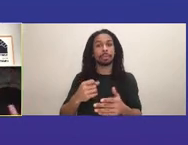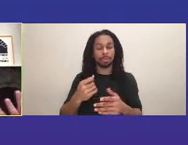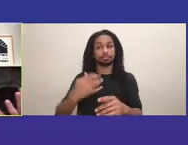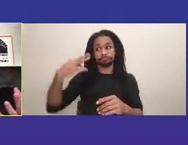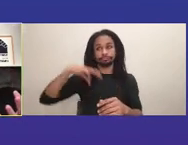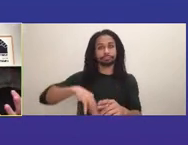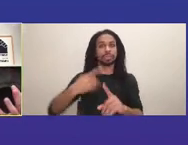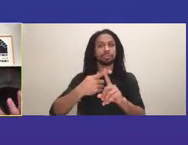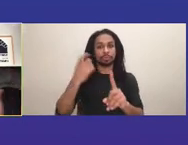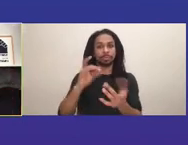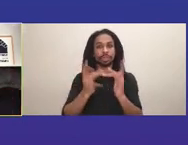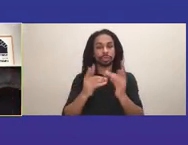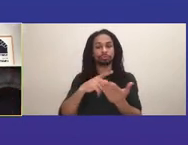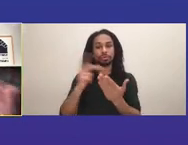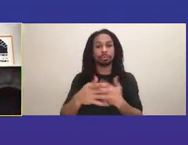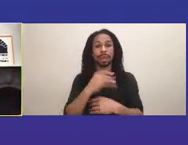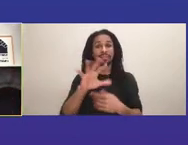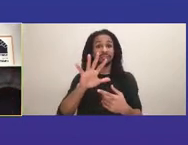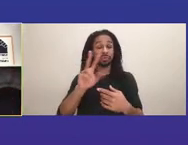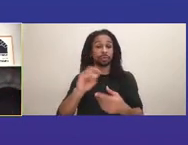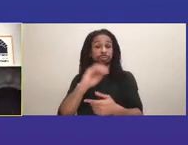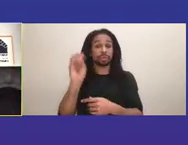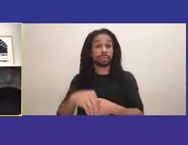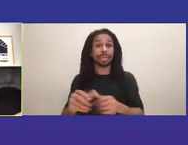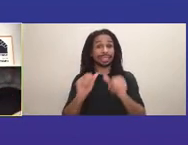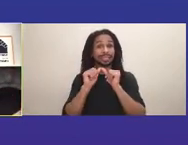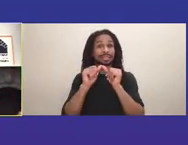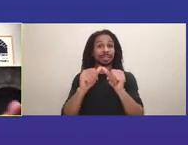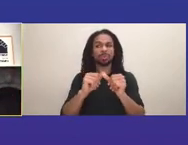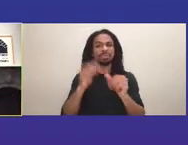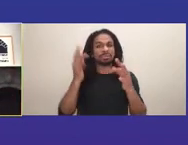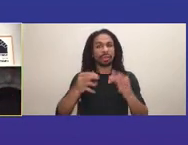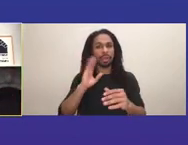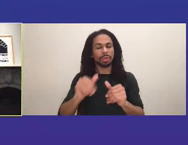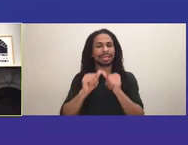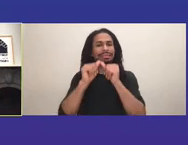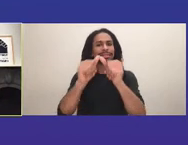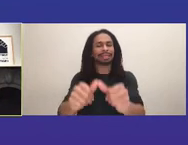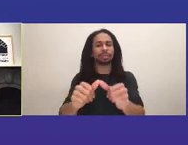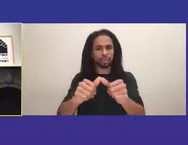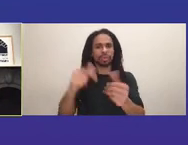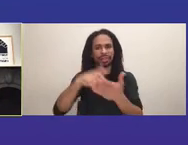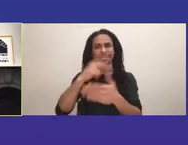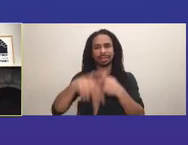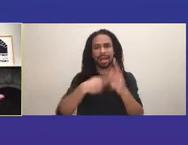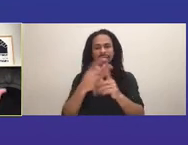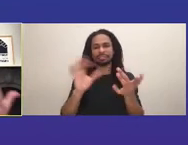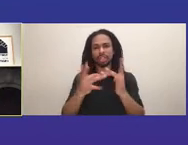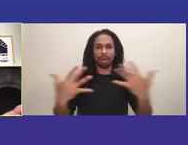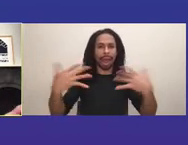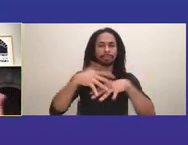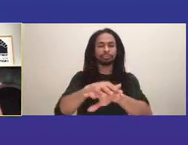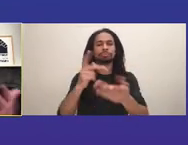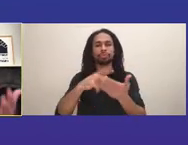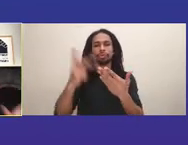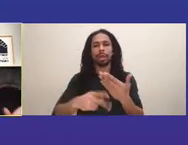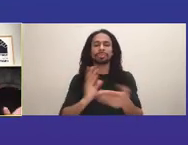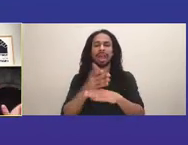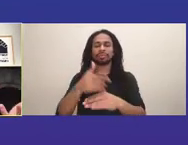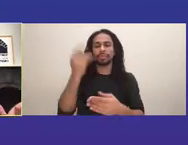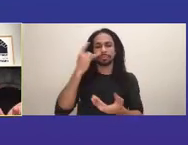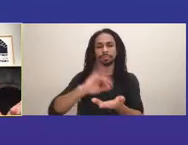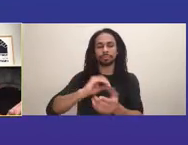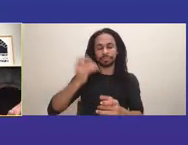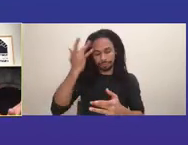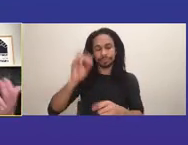of them aim to continue to offer these programs beyond the pandemic. For independent dance workers, 66% of them